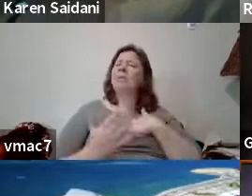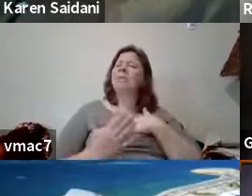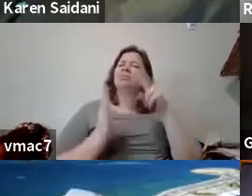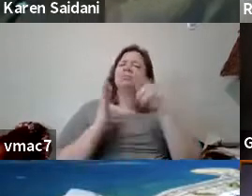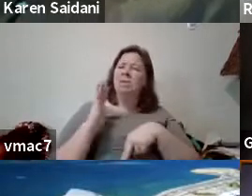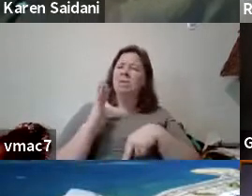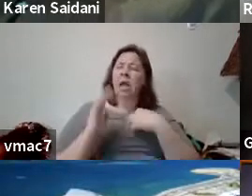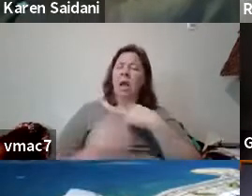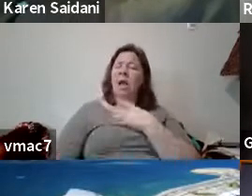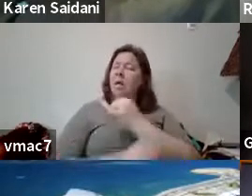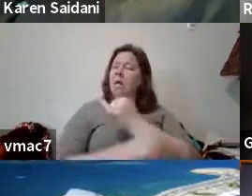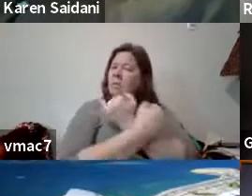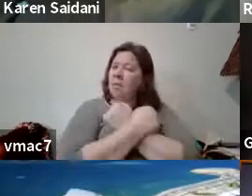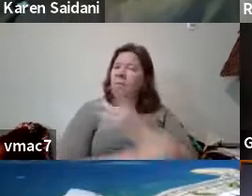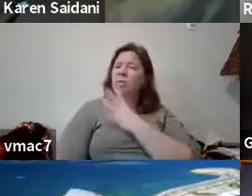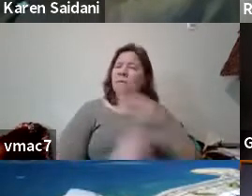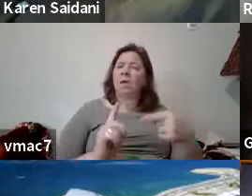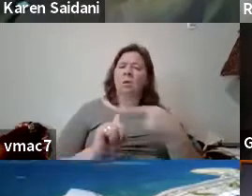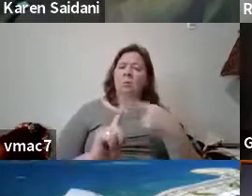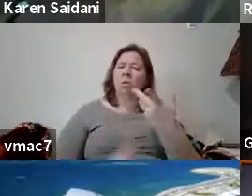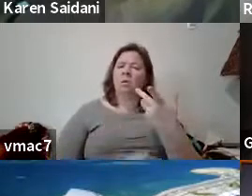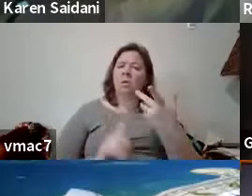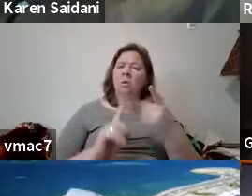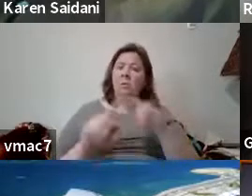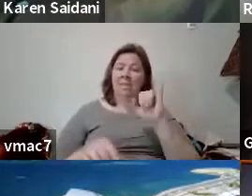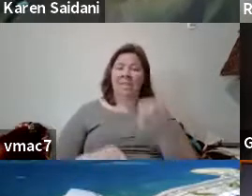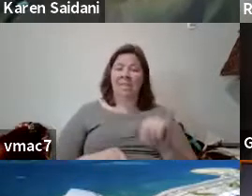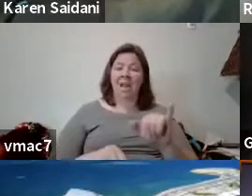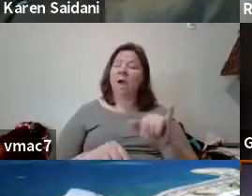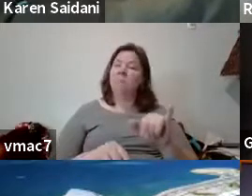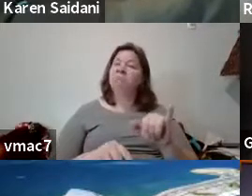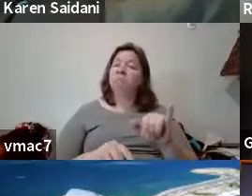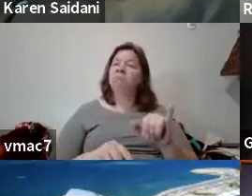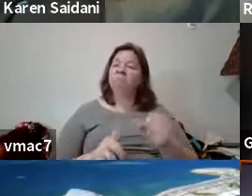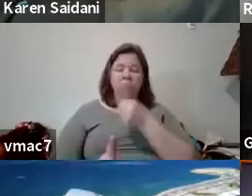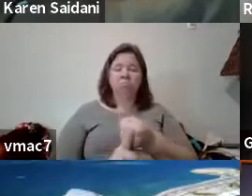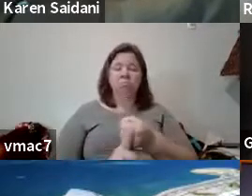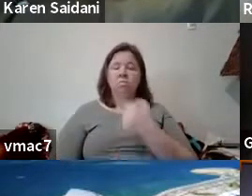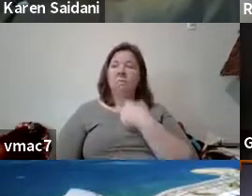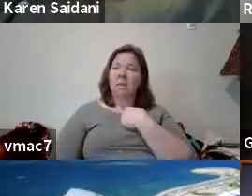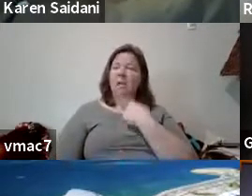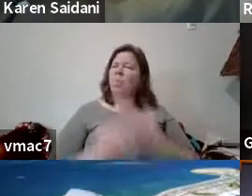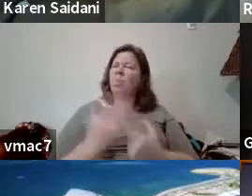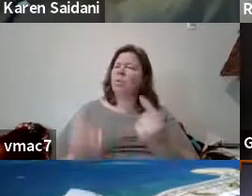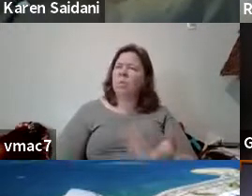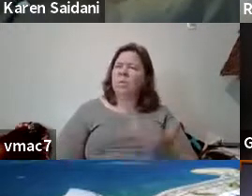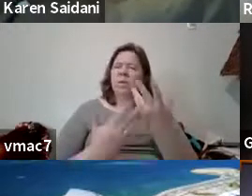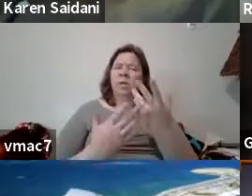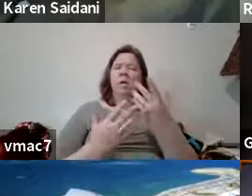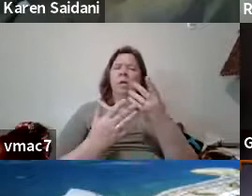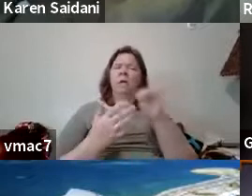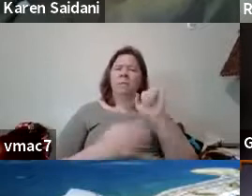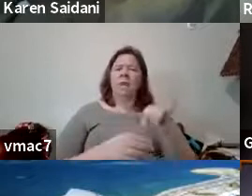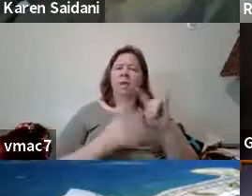say, I really loved what you were speaking about. That resonates with me. What are you doing? Blah, blah, blah. And you can,